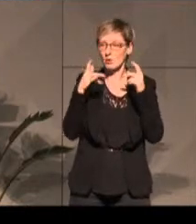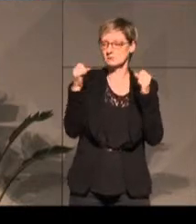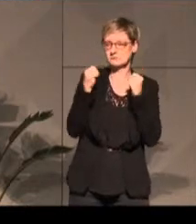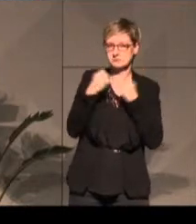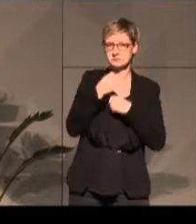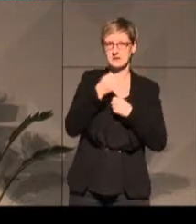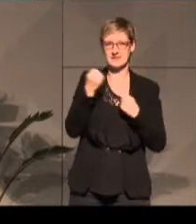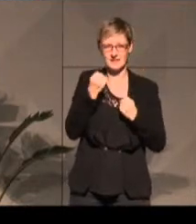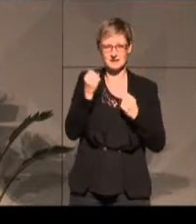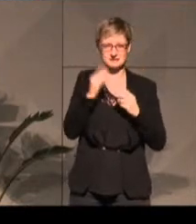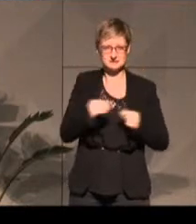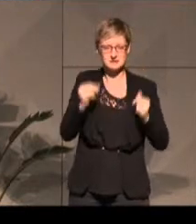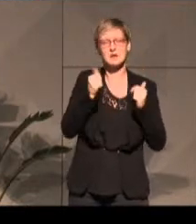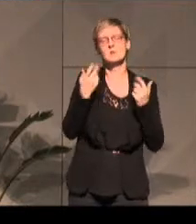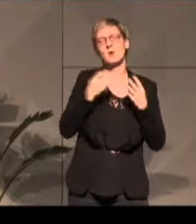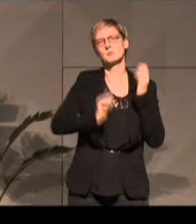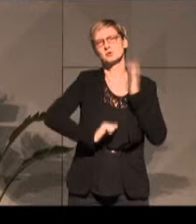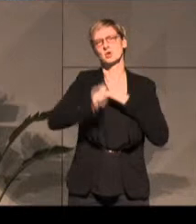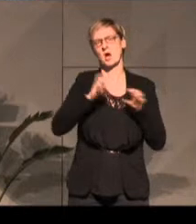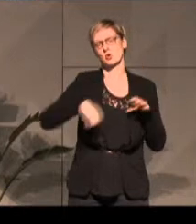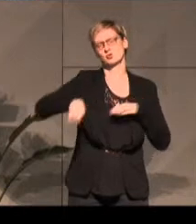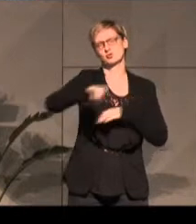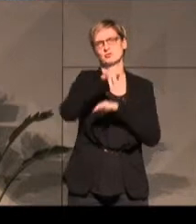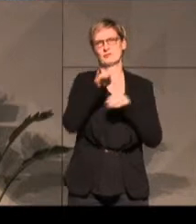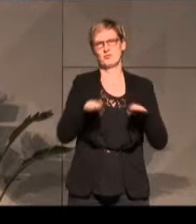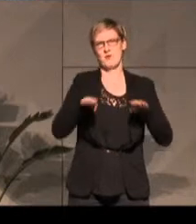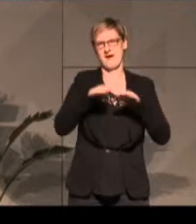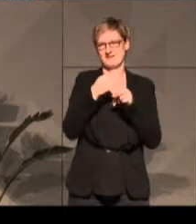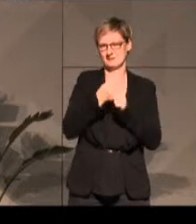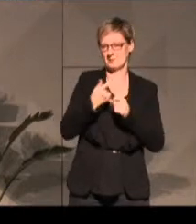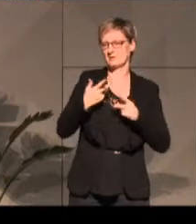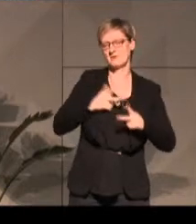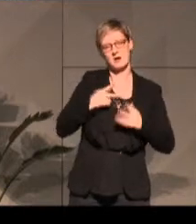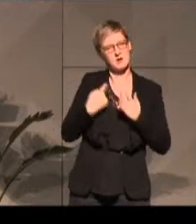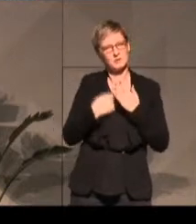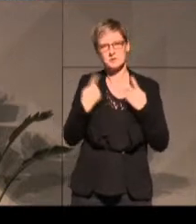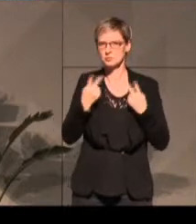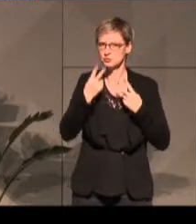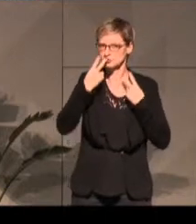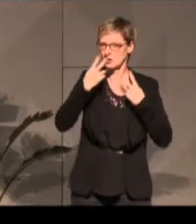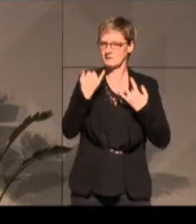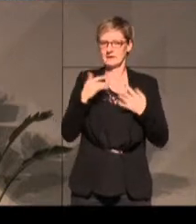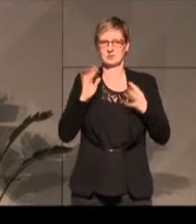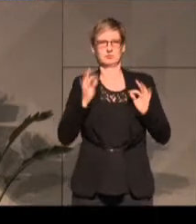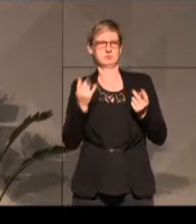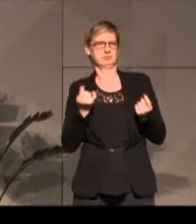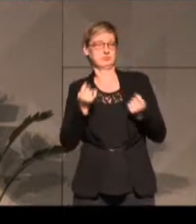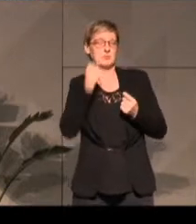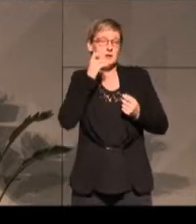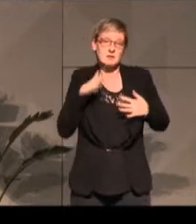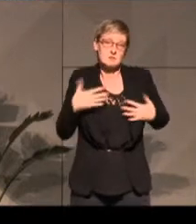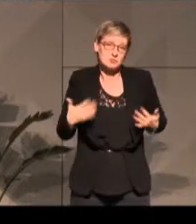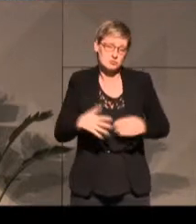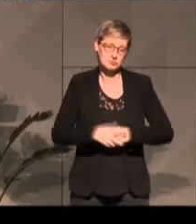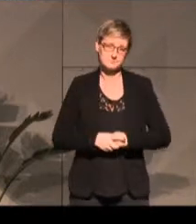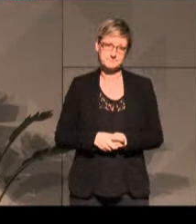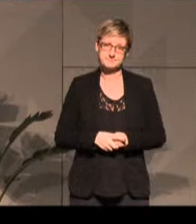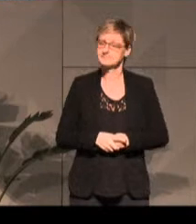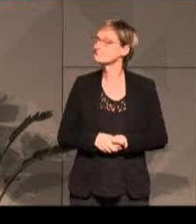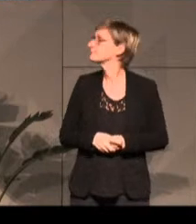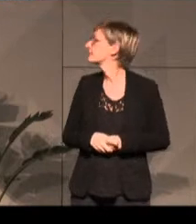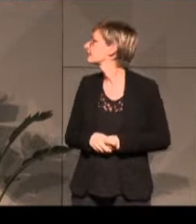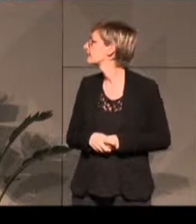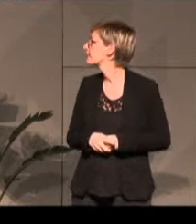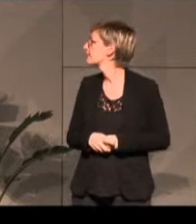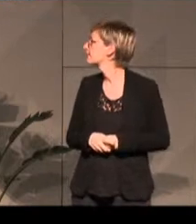that, your brows will simply freeze. And that's all challenges you need to deal with